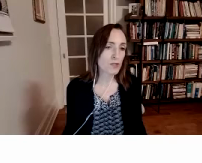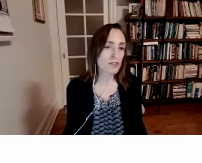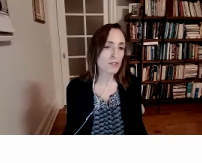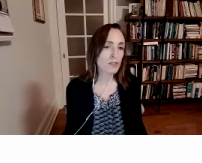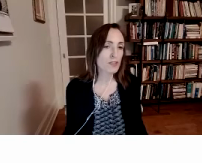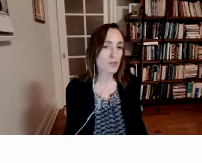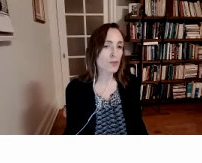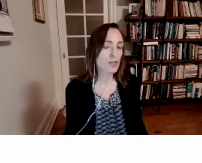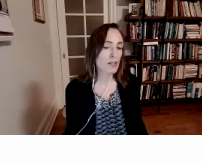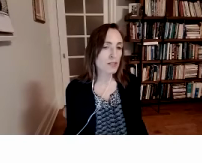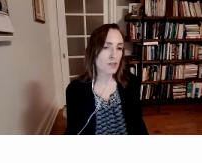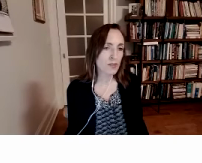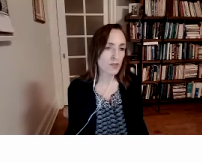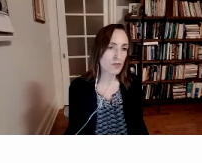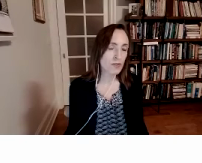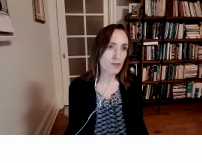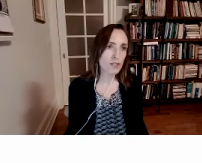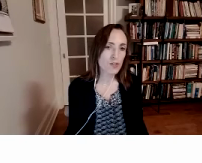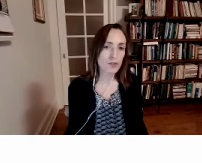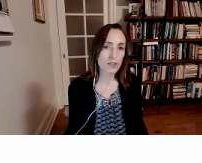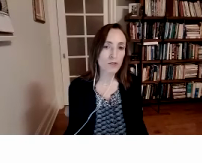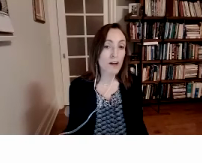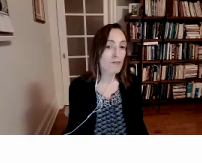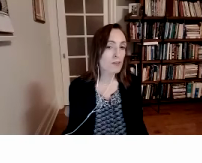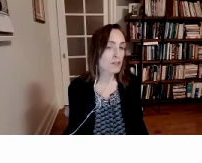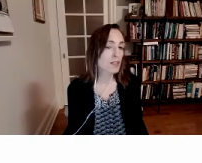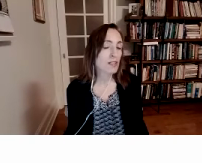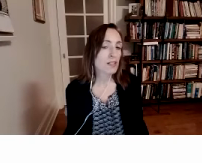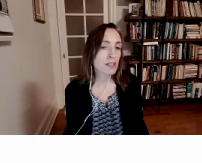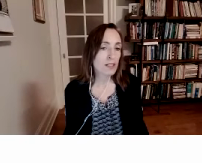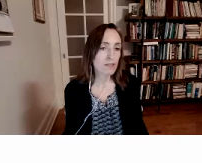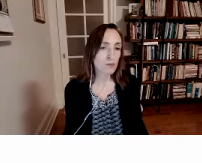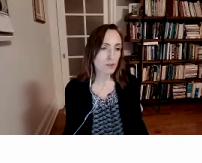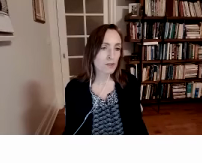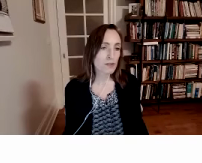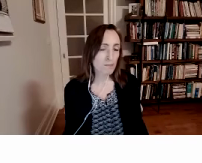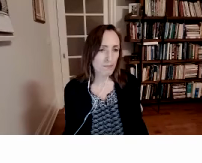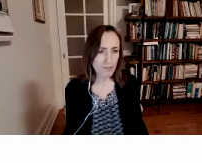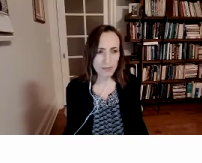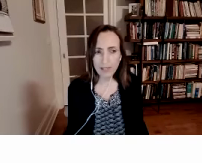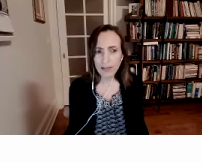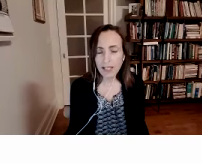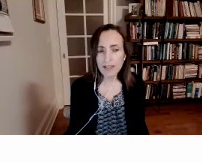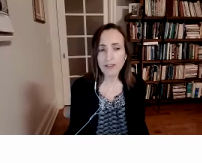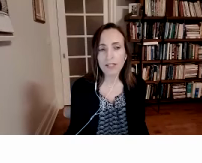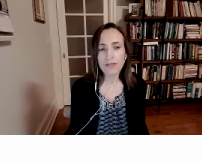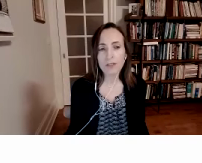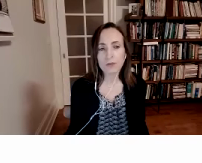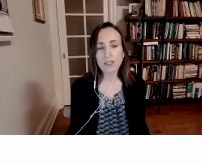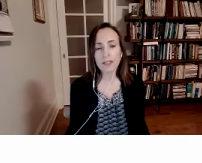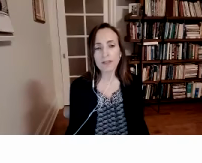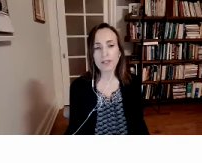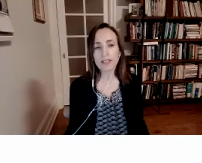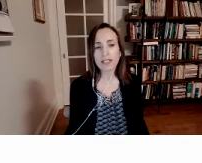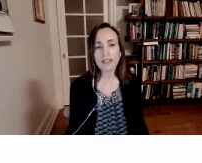expressions relative to the discourse context. So this is considering the referent of a word. At the lexical level,